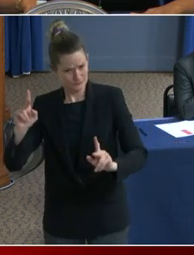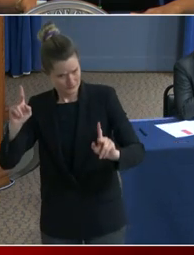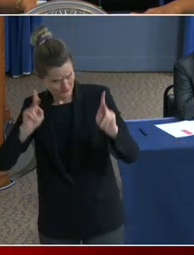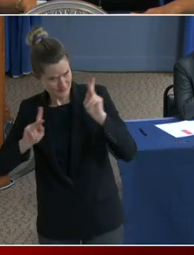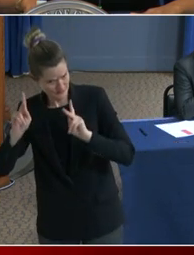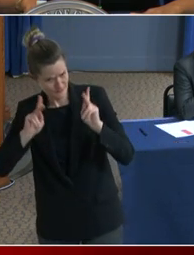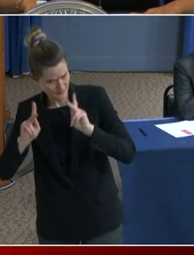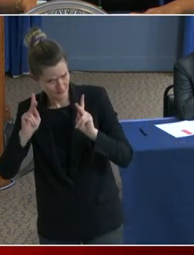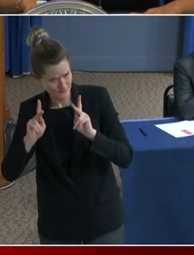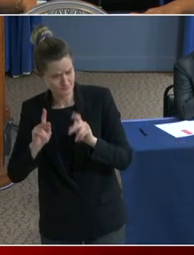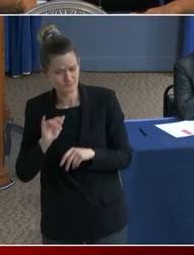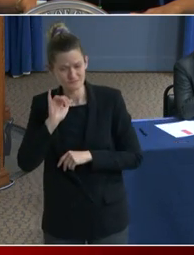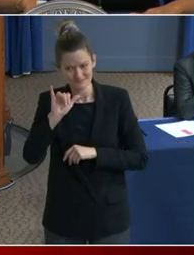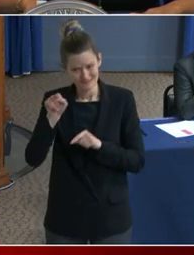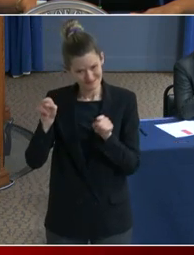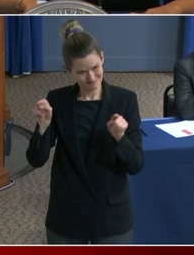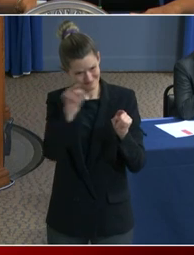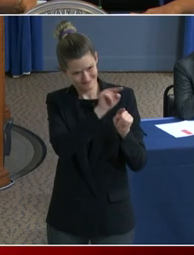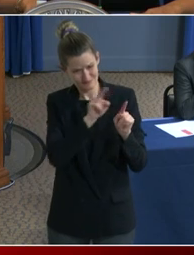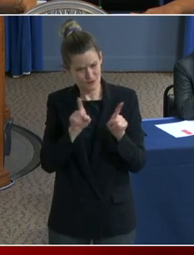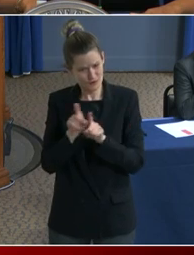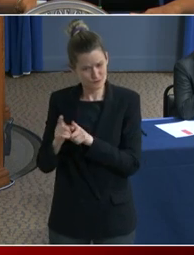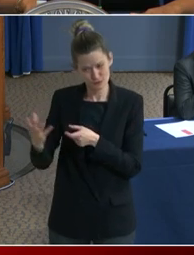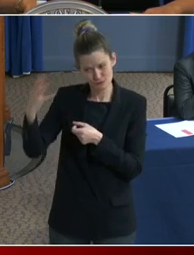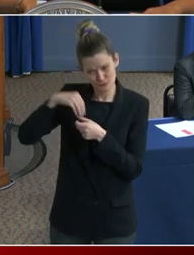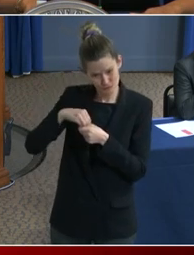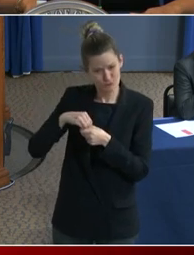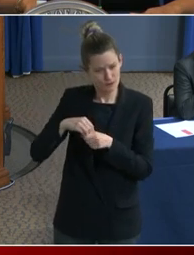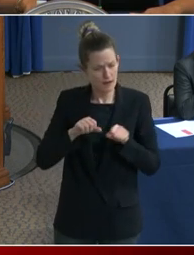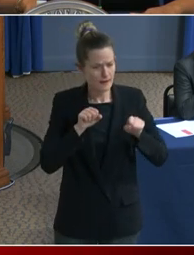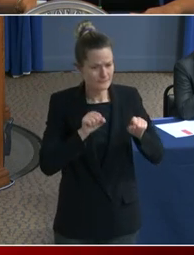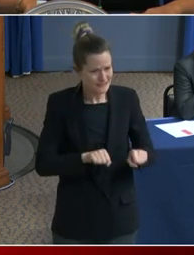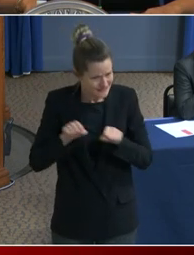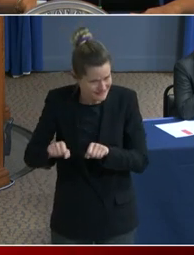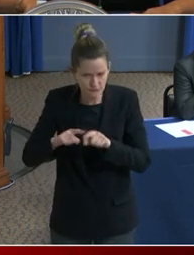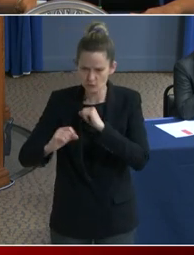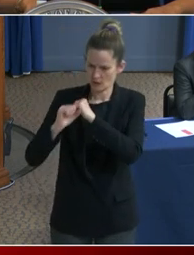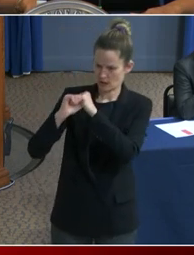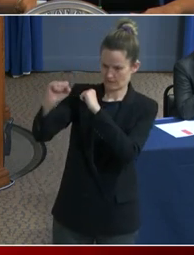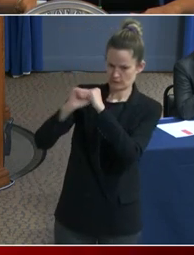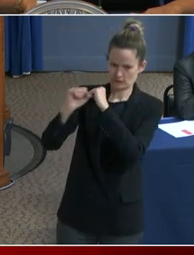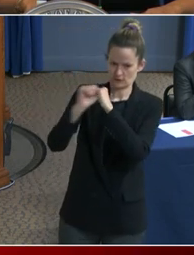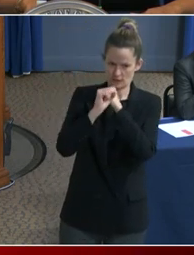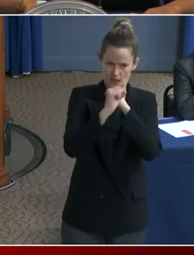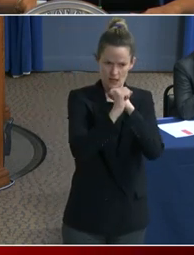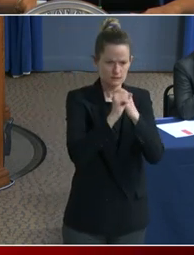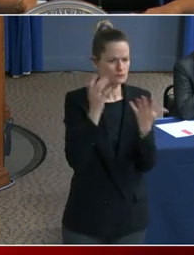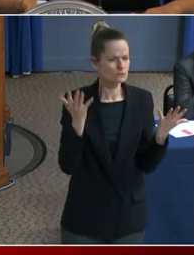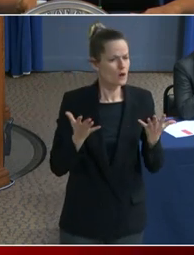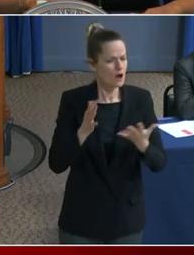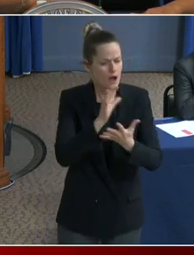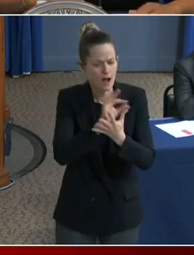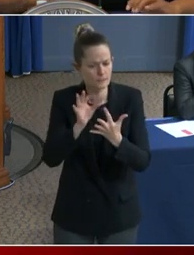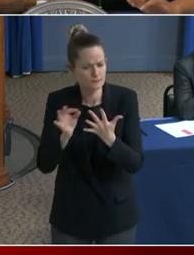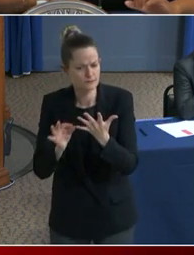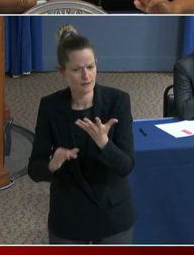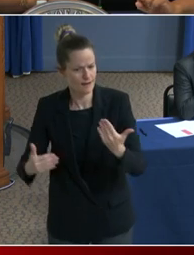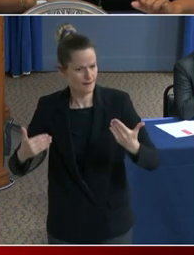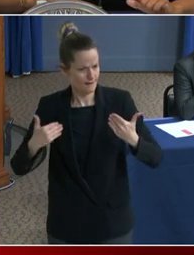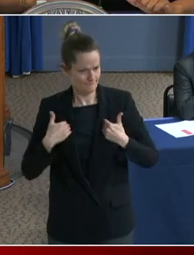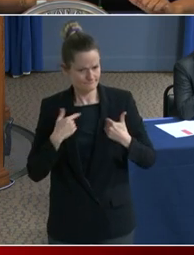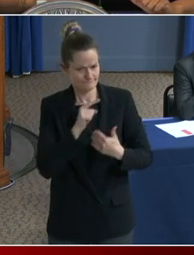also includes the ability to advertise these different programs. And that emergency